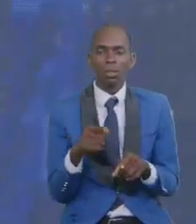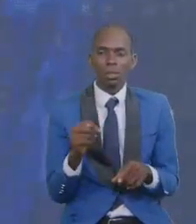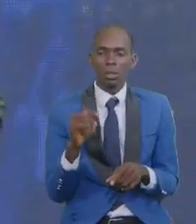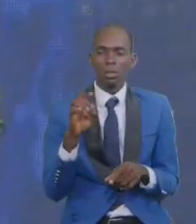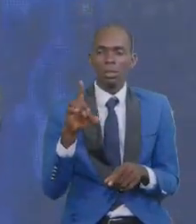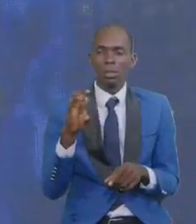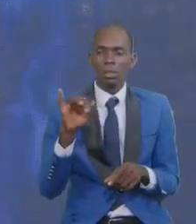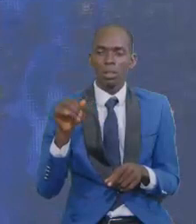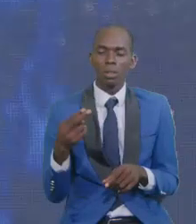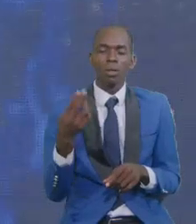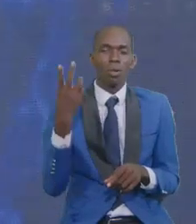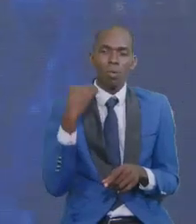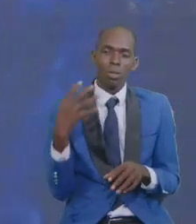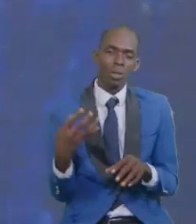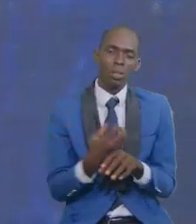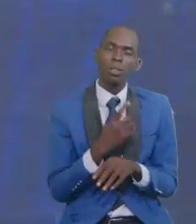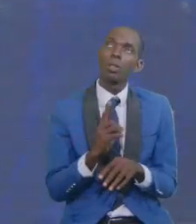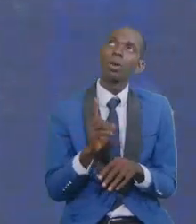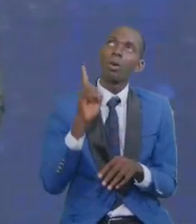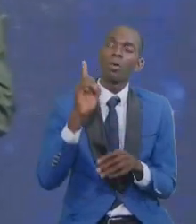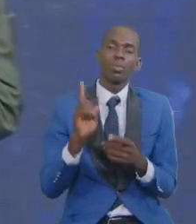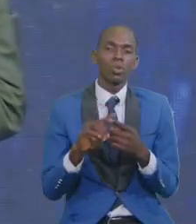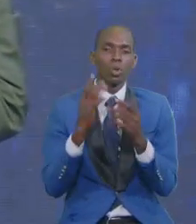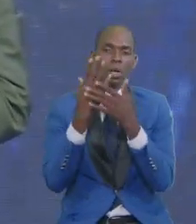up into heaven,